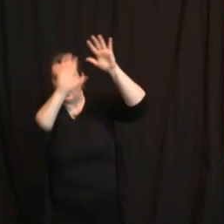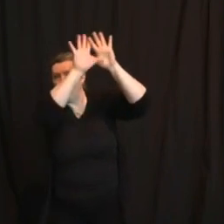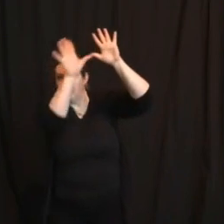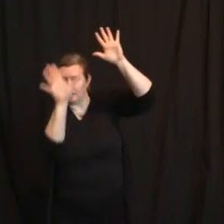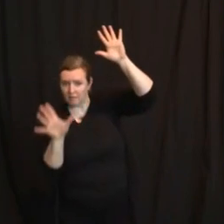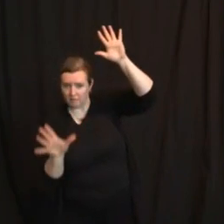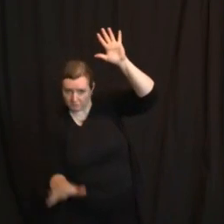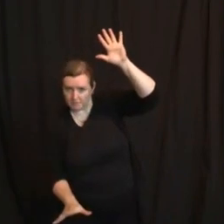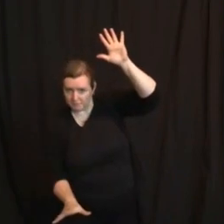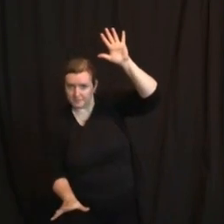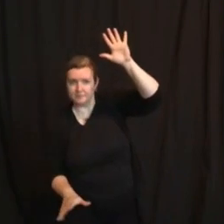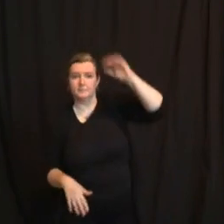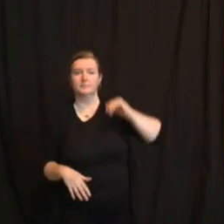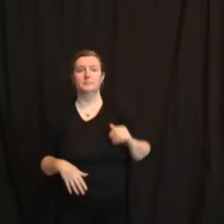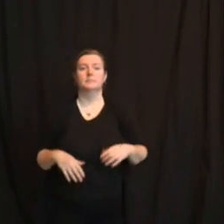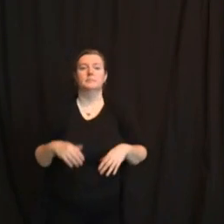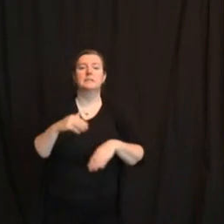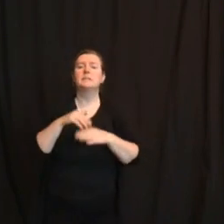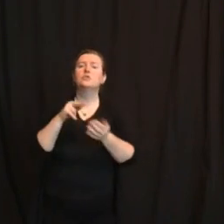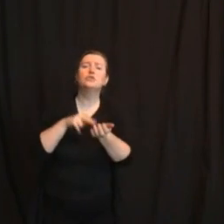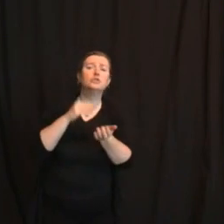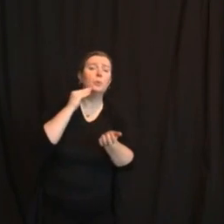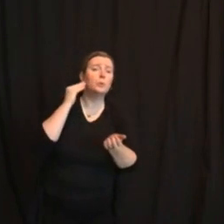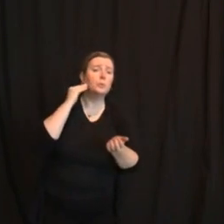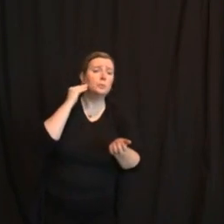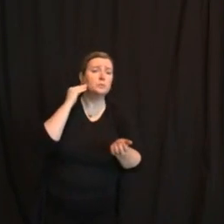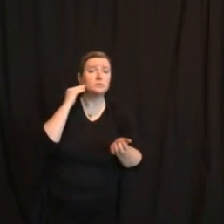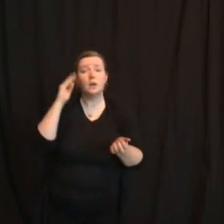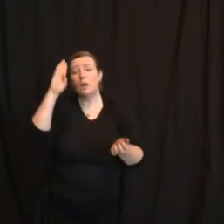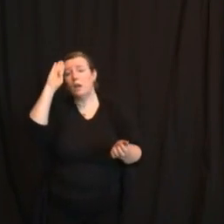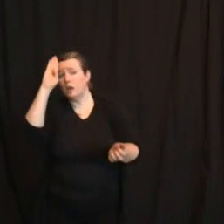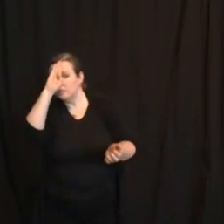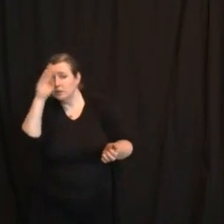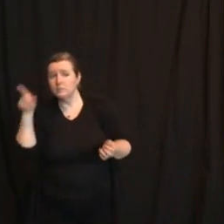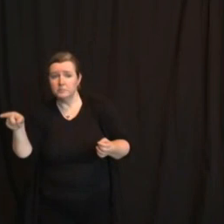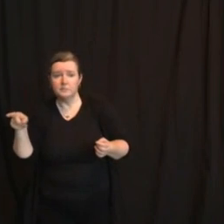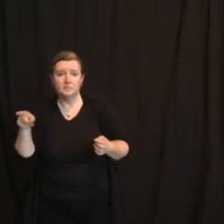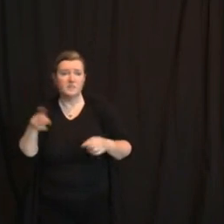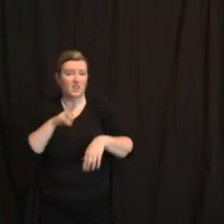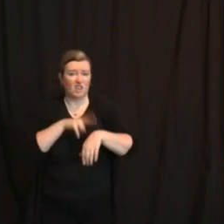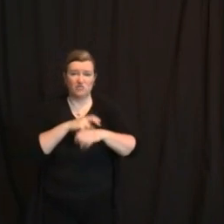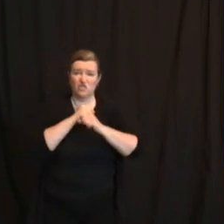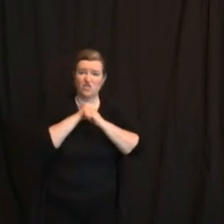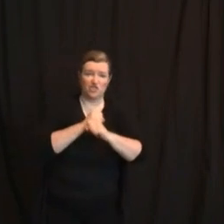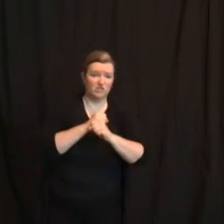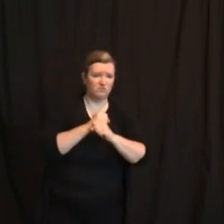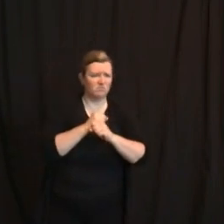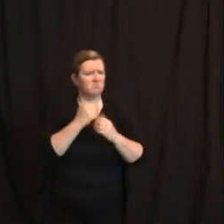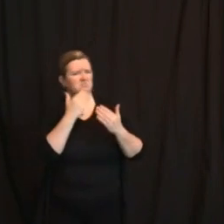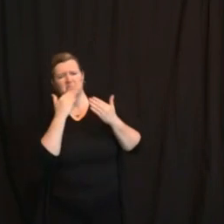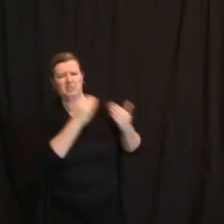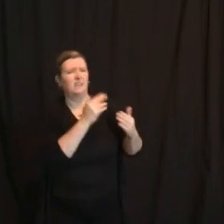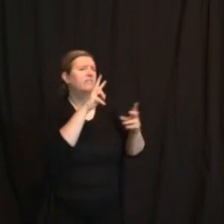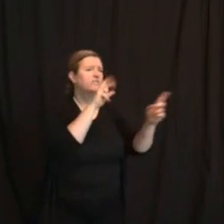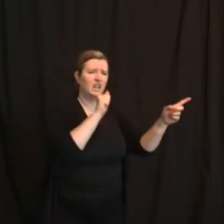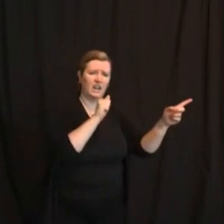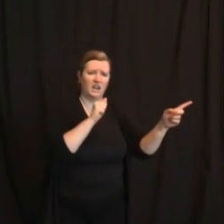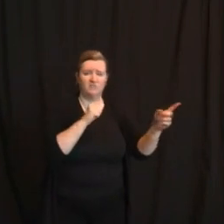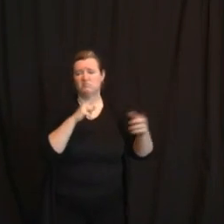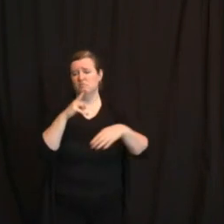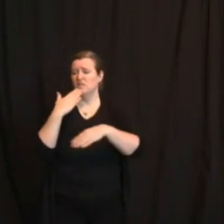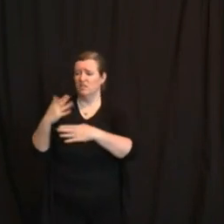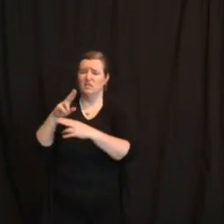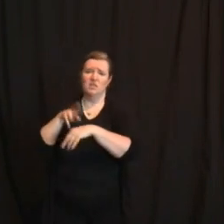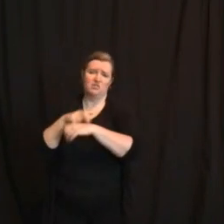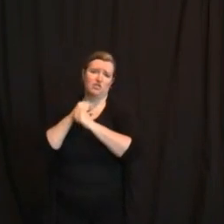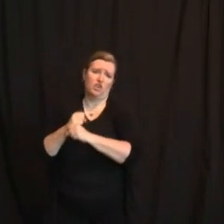working in long-term care facilities and in our hospitals. We are grateful to the VA and the National Guard services. Any additional